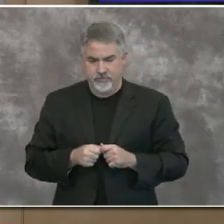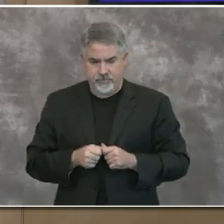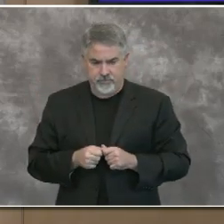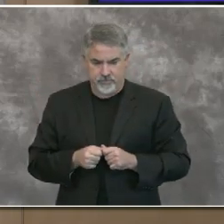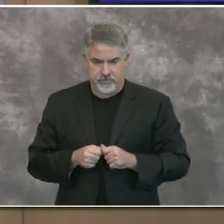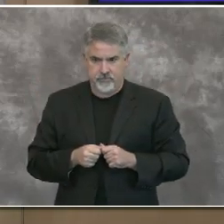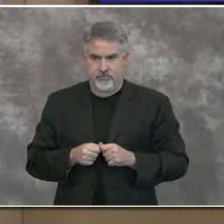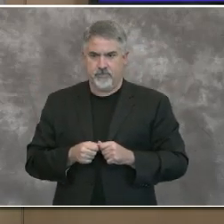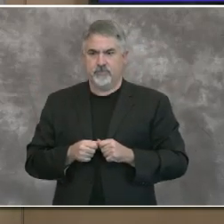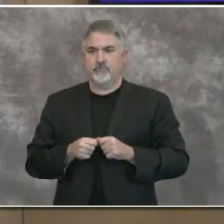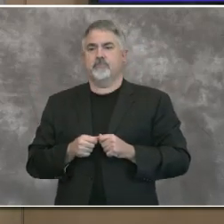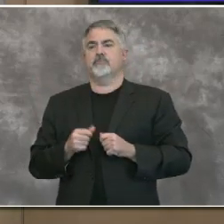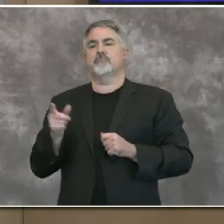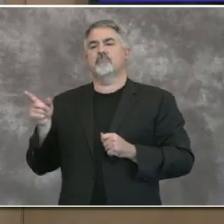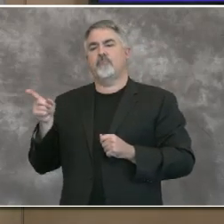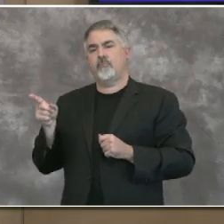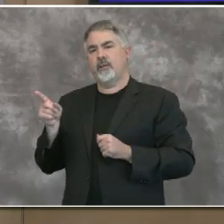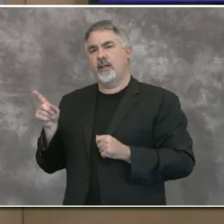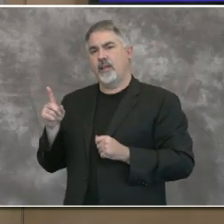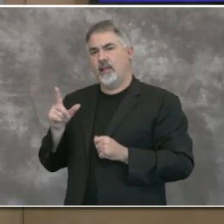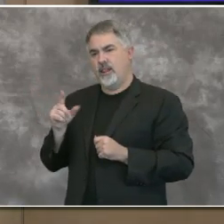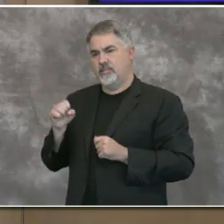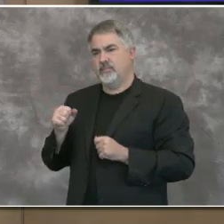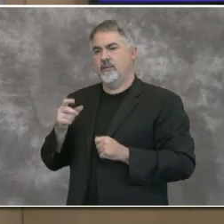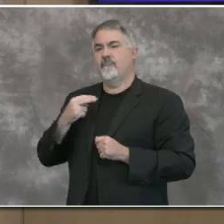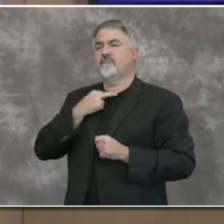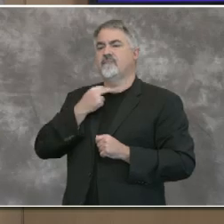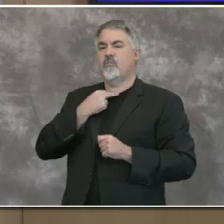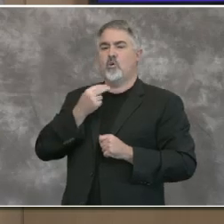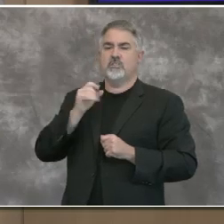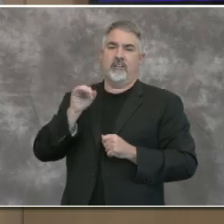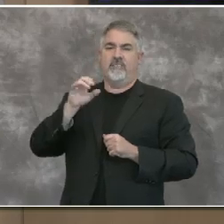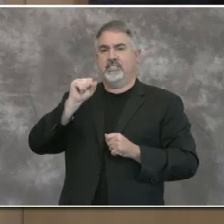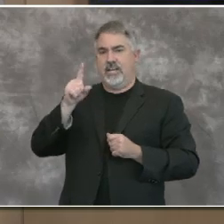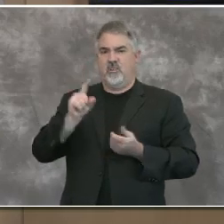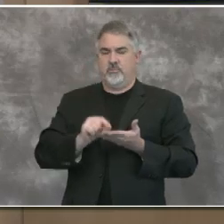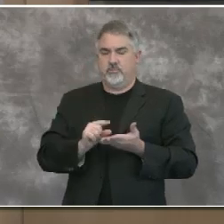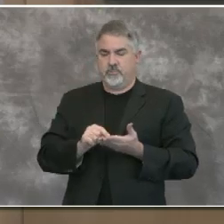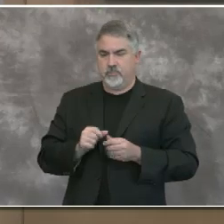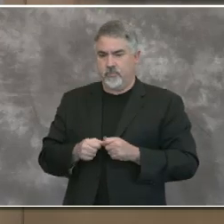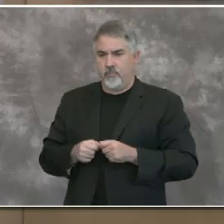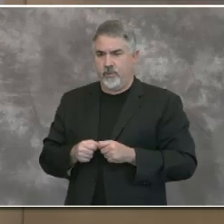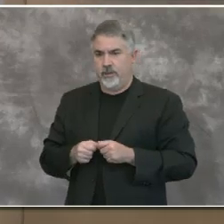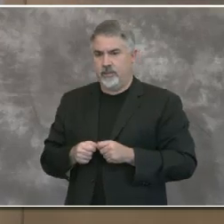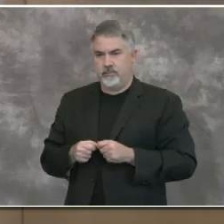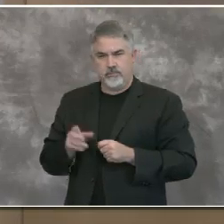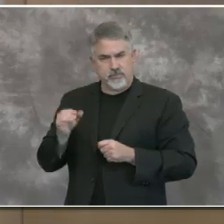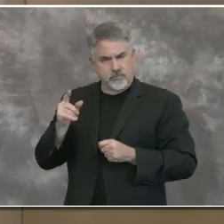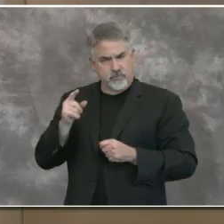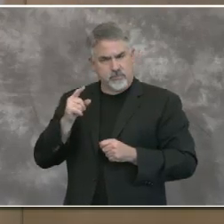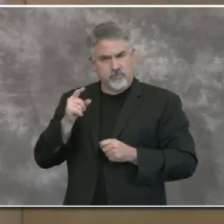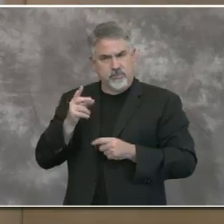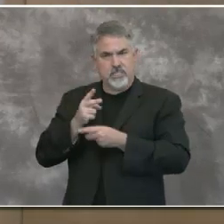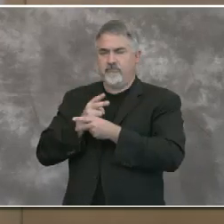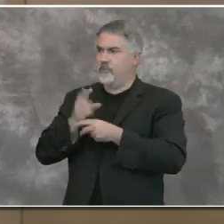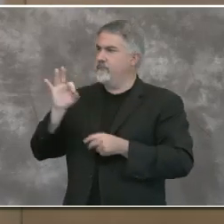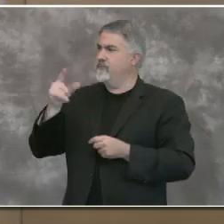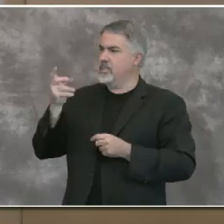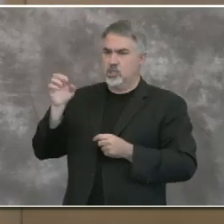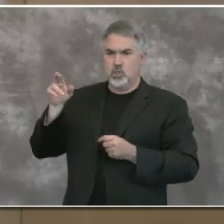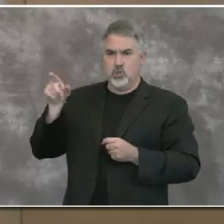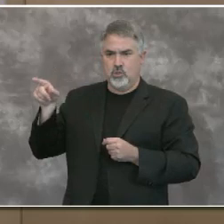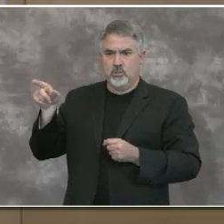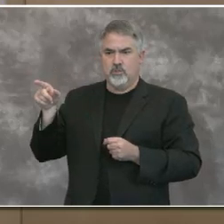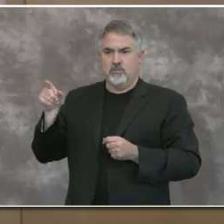This is from Lisa Halverstadt, a Voice of San Diego. Supervisor Fletcher said recently the county will not be